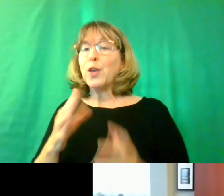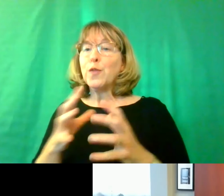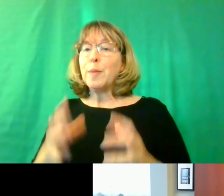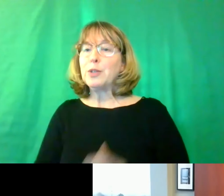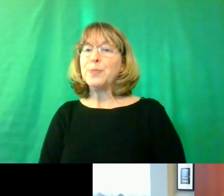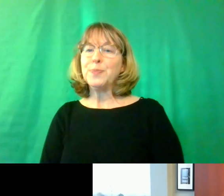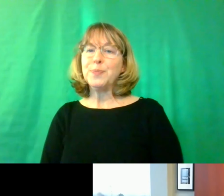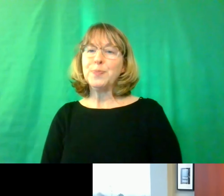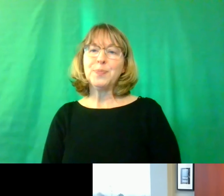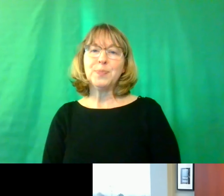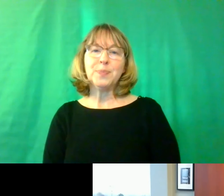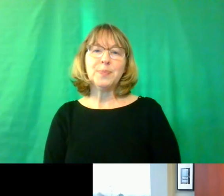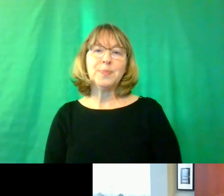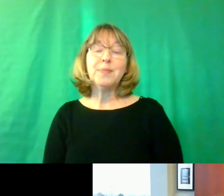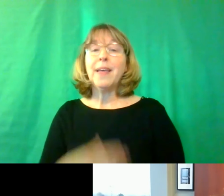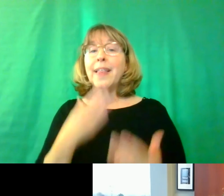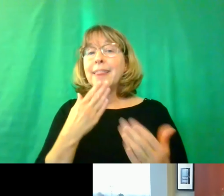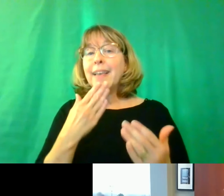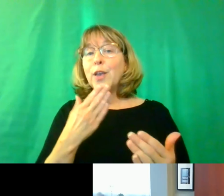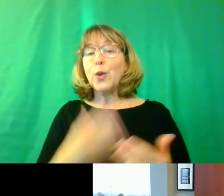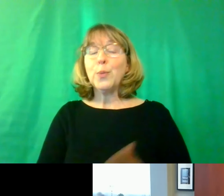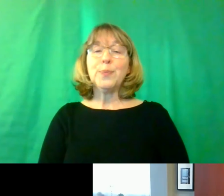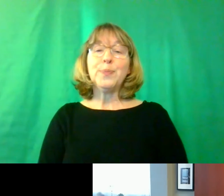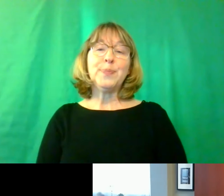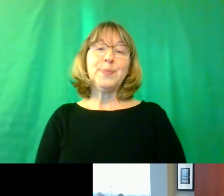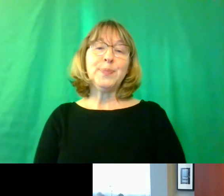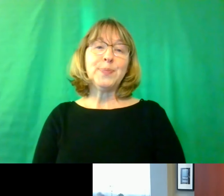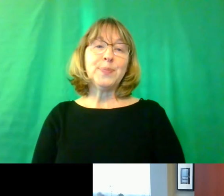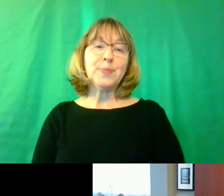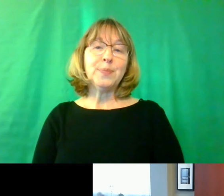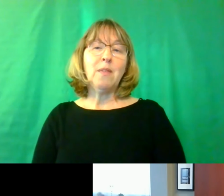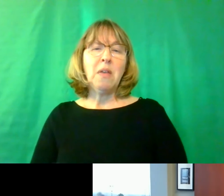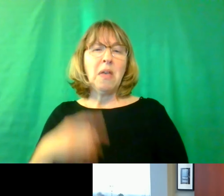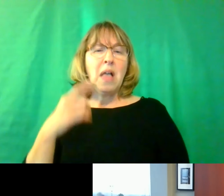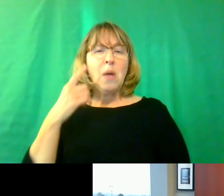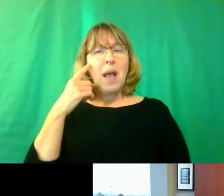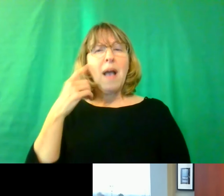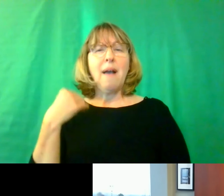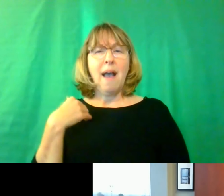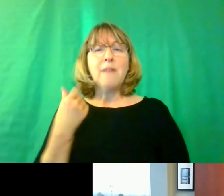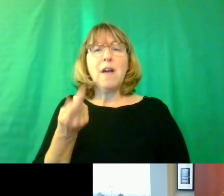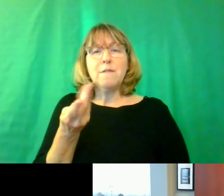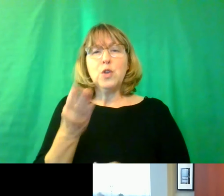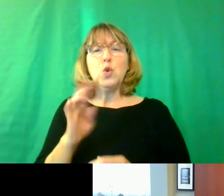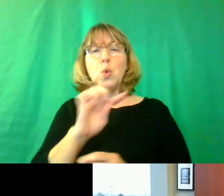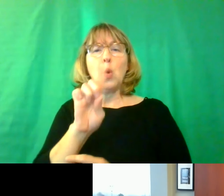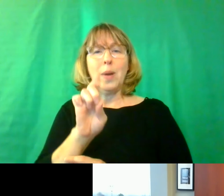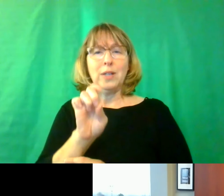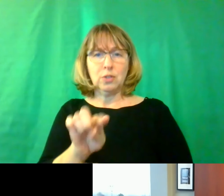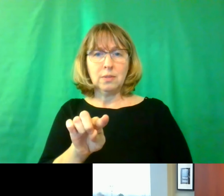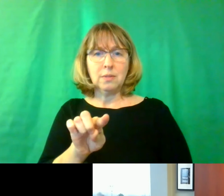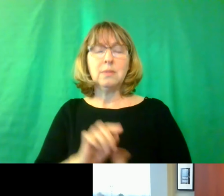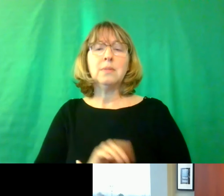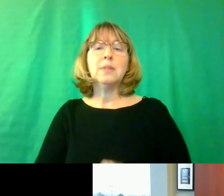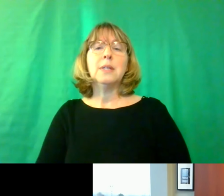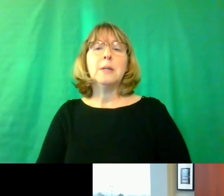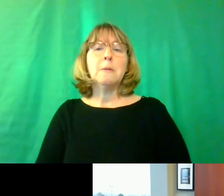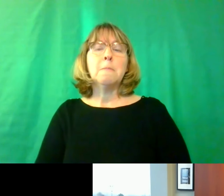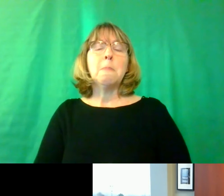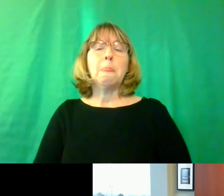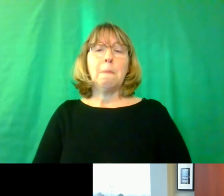Excellent. Thank you, Dr. Corey-Slechta. I think we'll start off with a few questions that were sent in advance of the lecture. So the